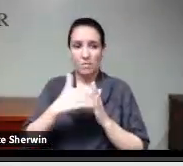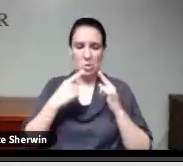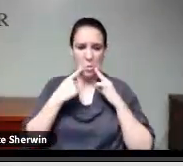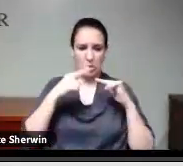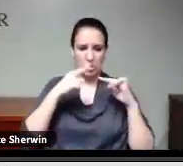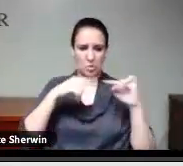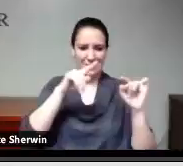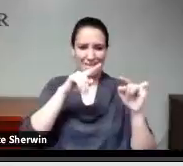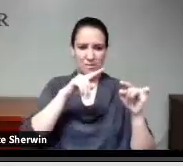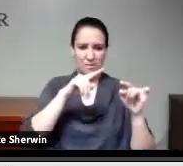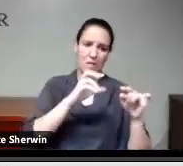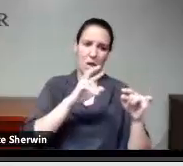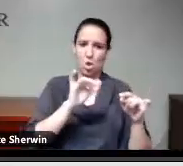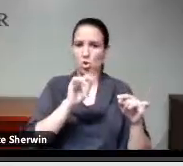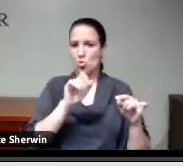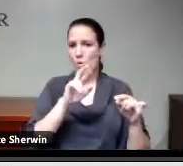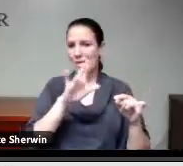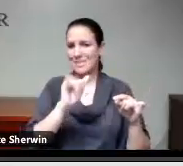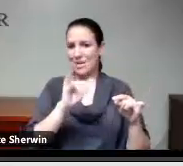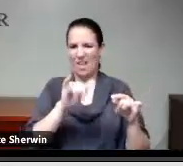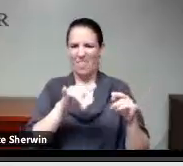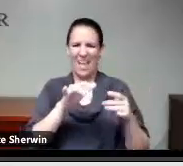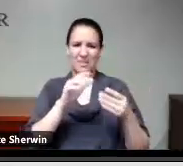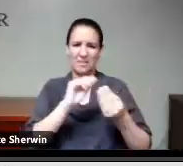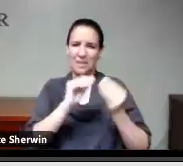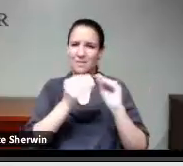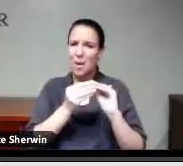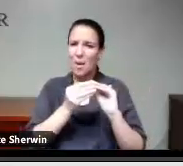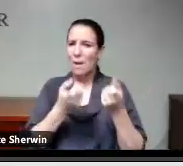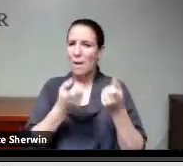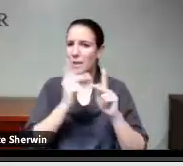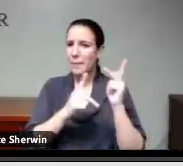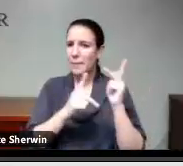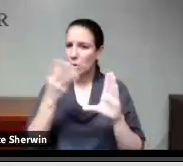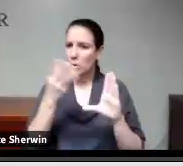we keep track of, are the numbers of people who participate,